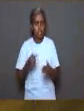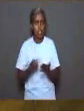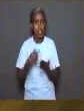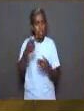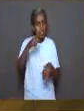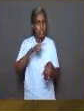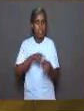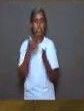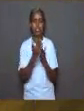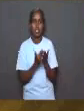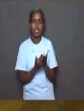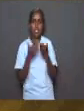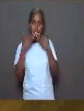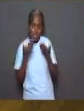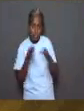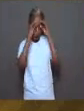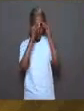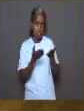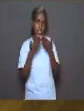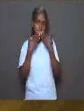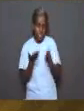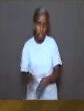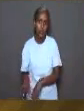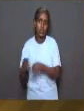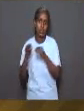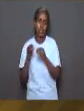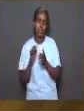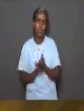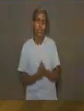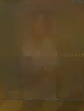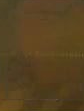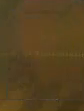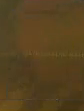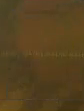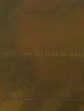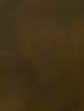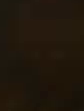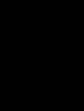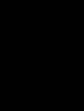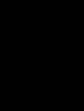today. Until next lesson, thank you, teacher. Thank you, students.